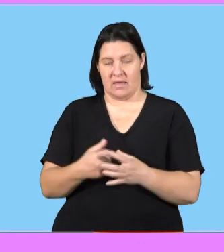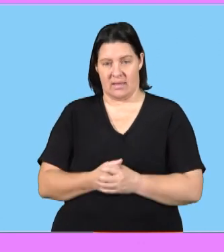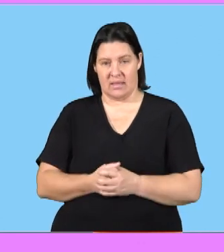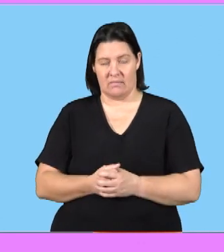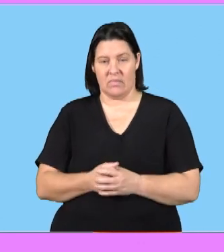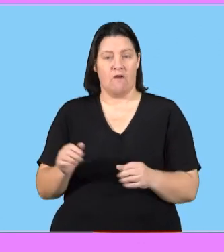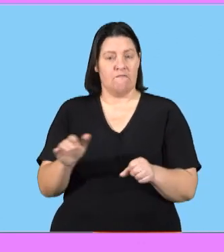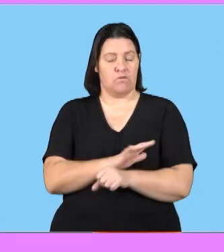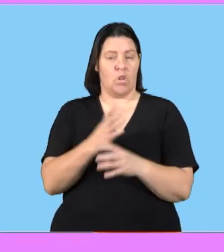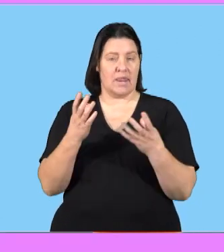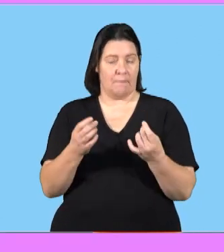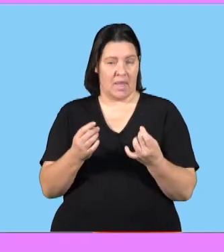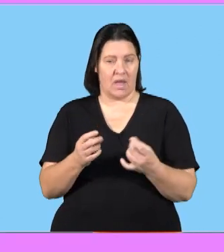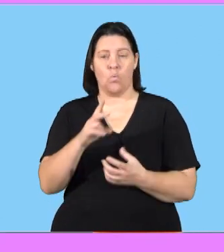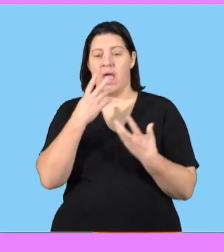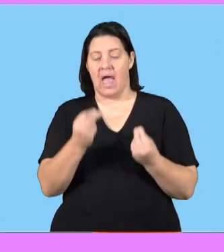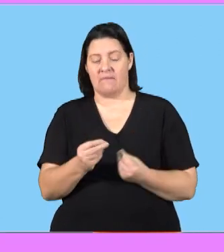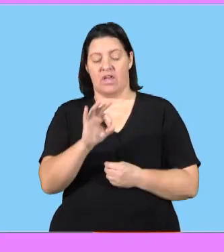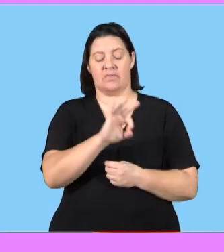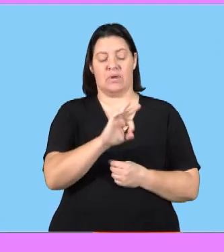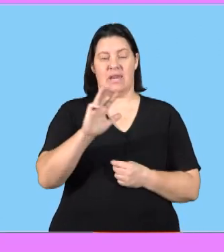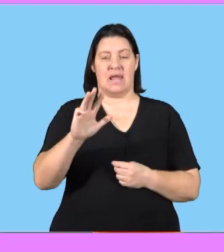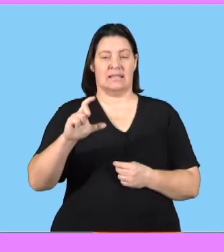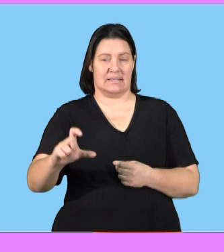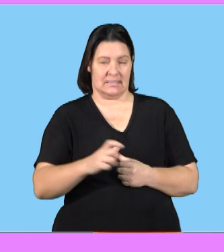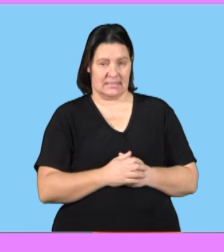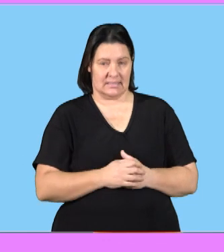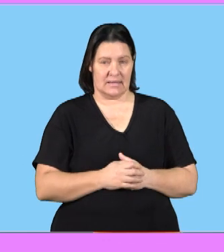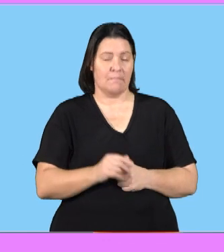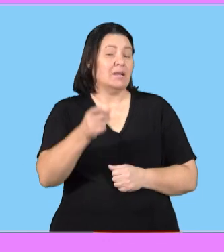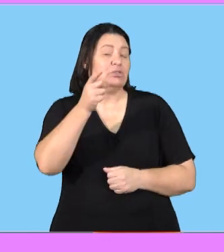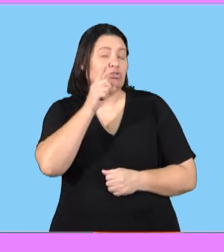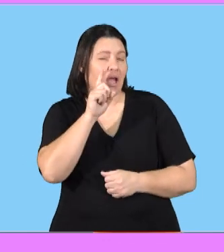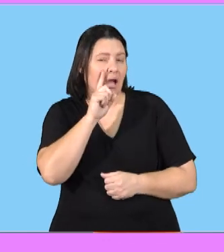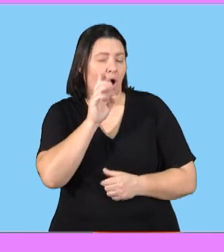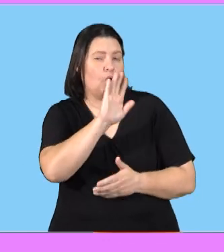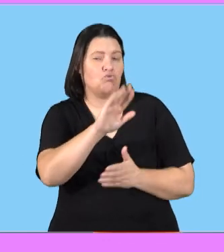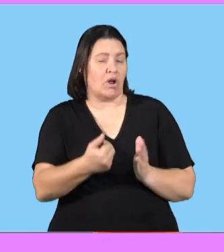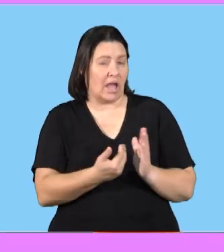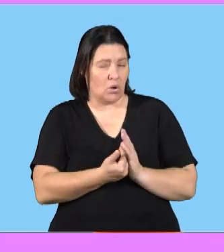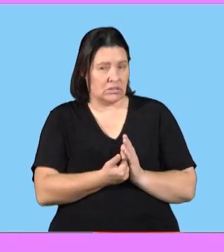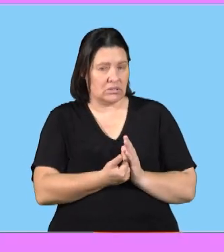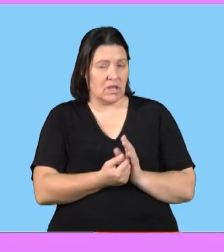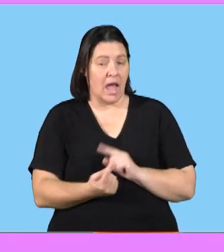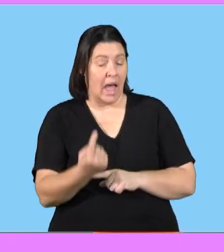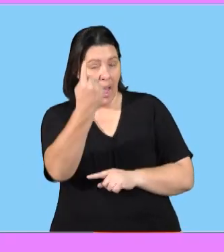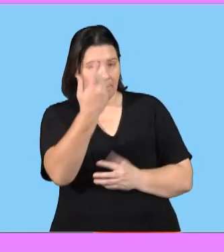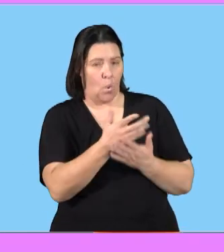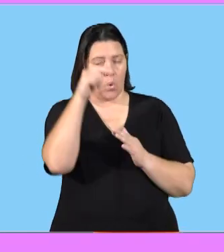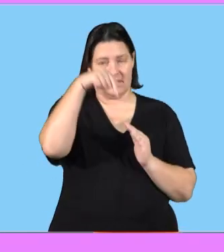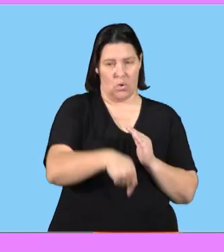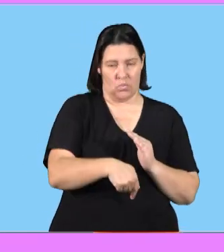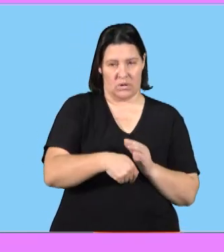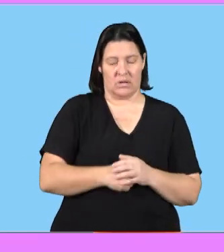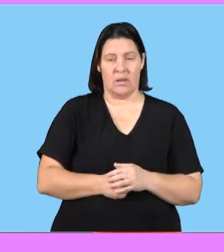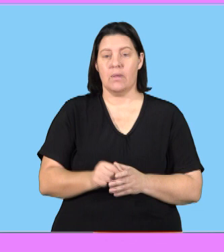look at the whole decimal, we have 39 cents. We have to check as to whether are we rounding off 39 cents upwards or